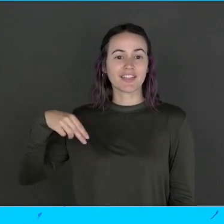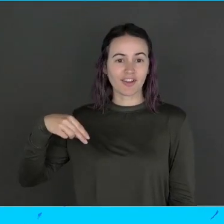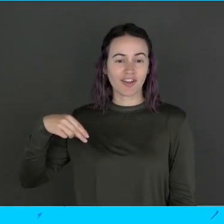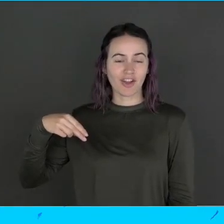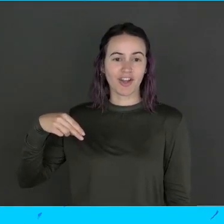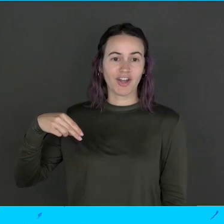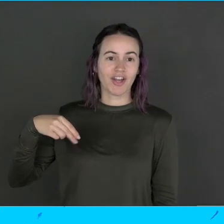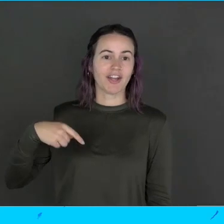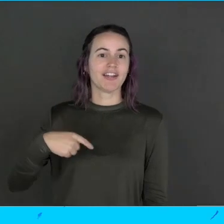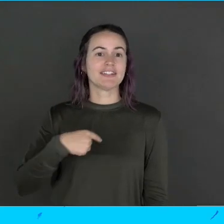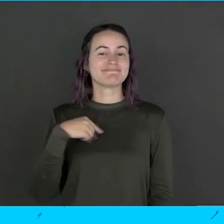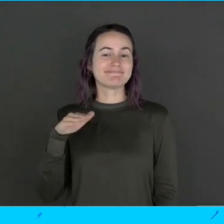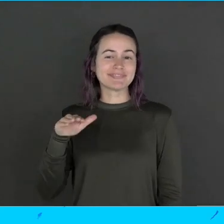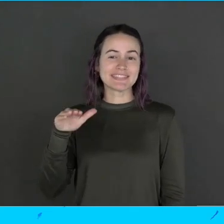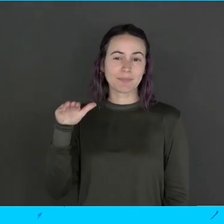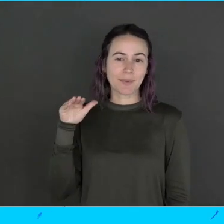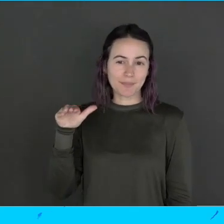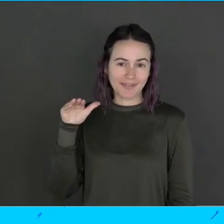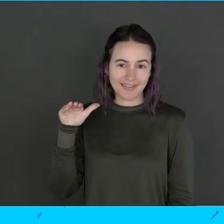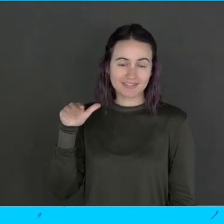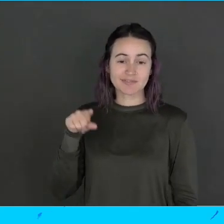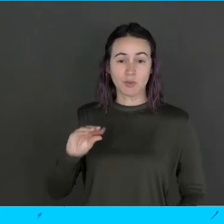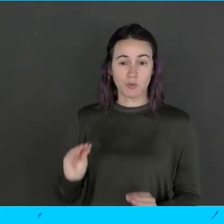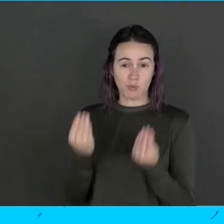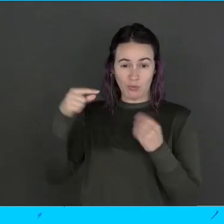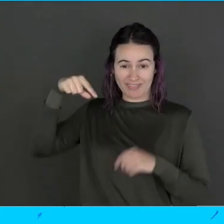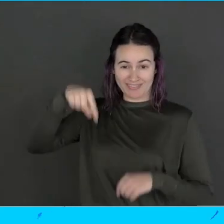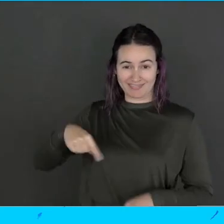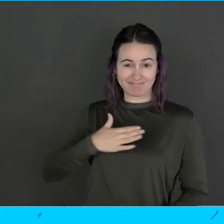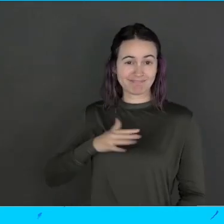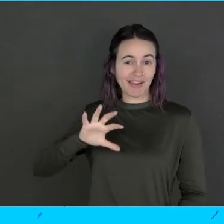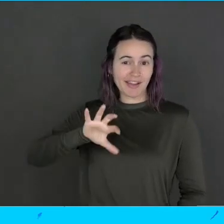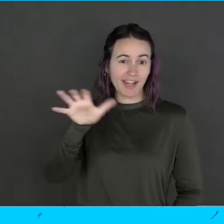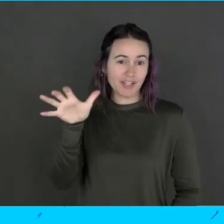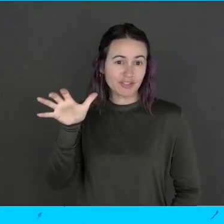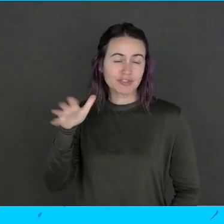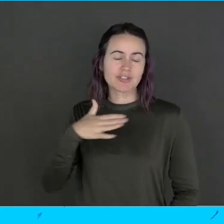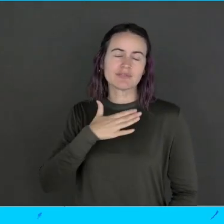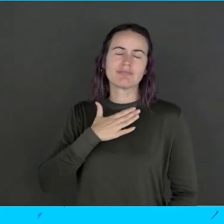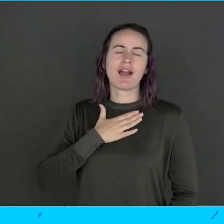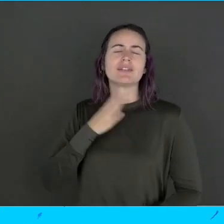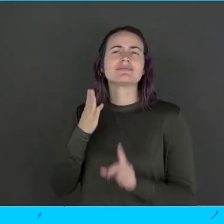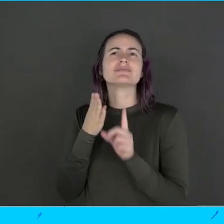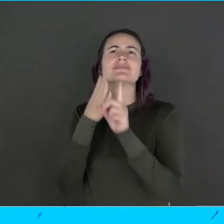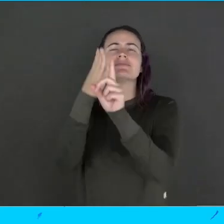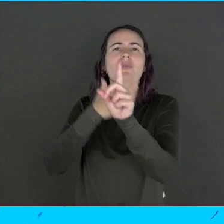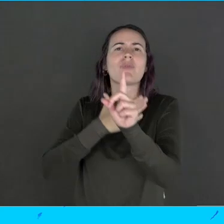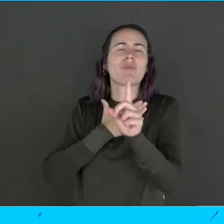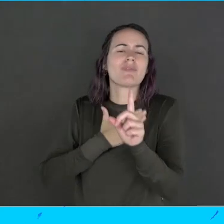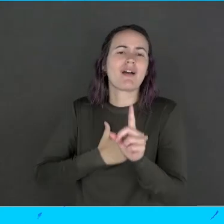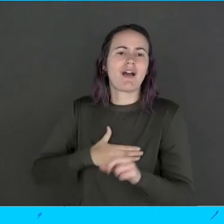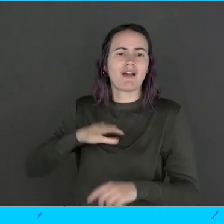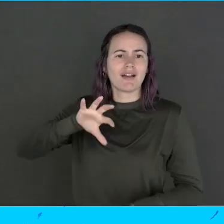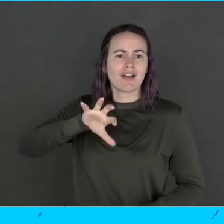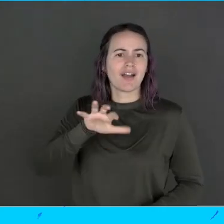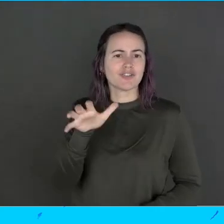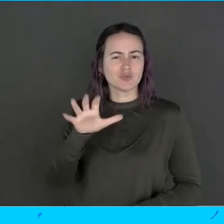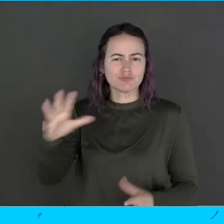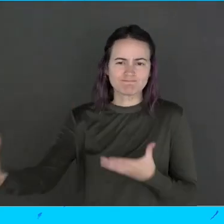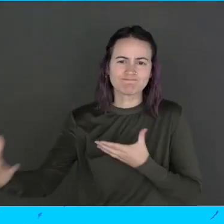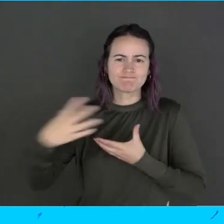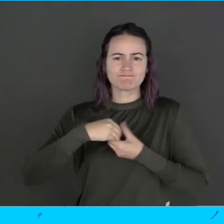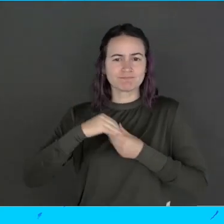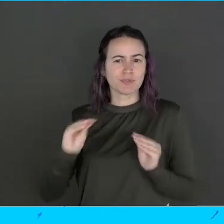Zimbabwe. As young people in Zimbabwe, we dream of a country that includes all young people in all